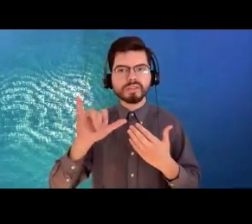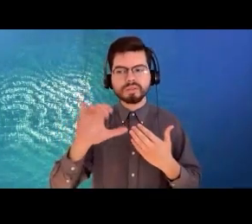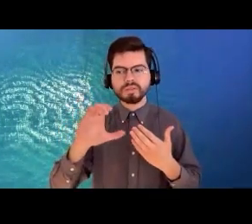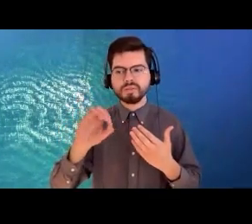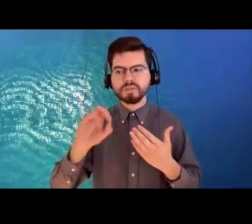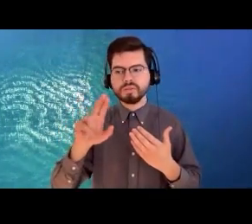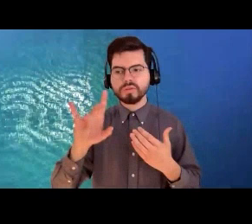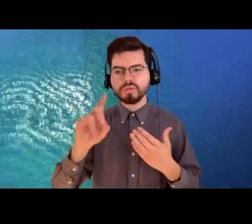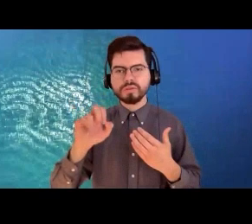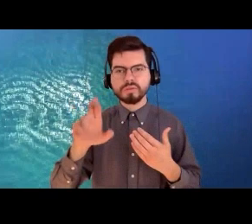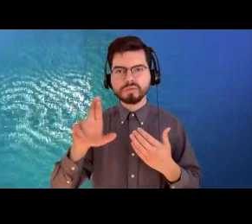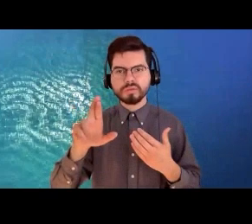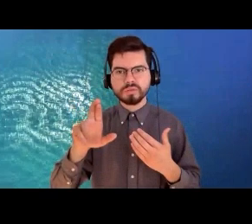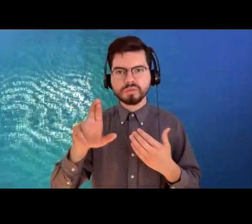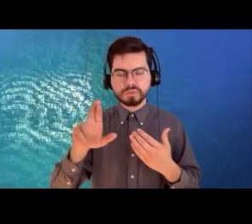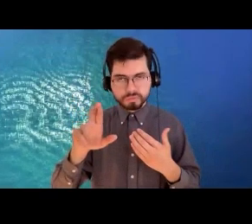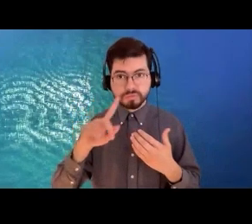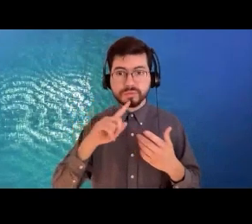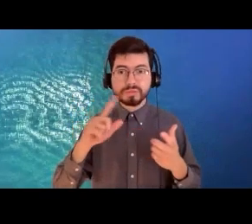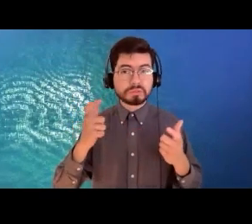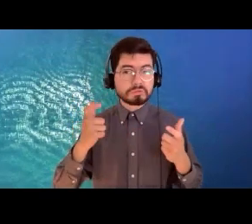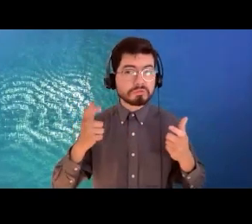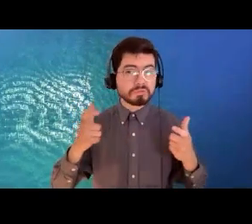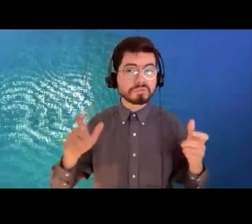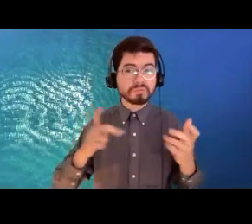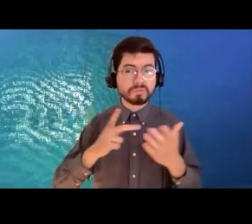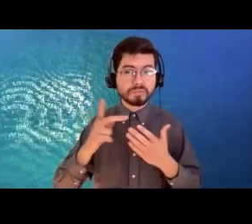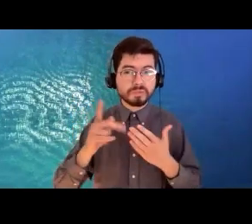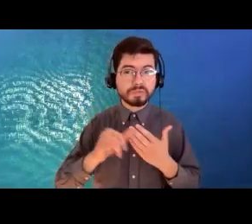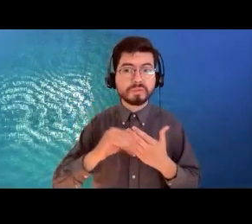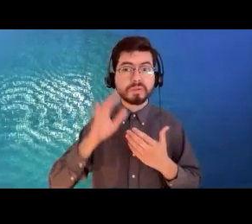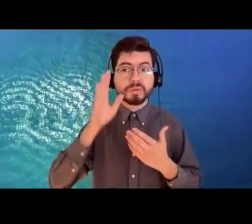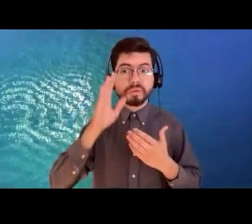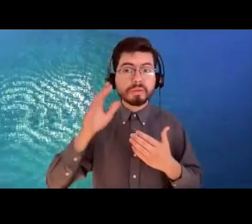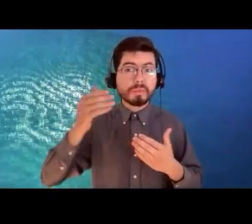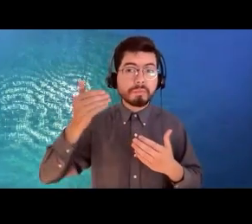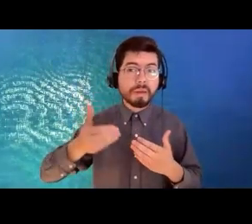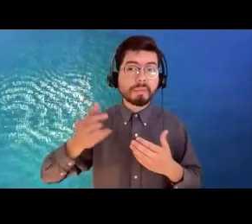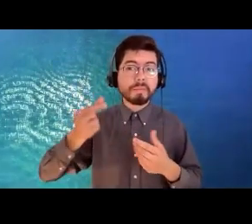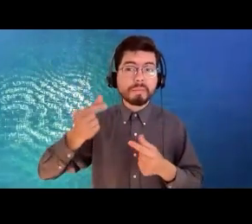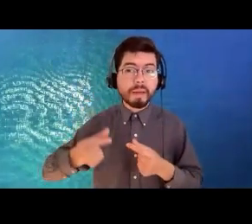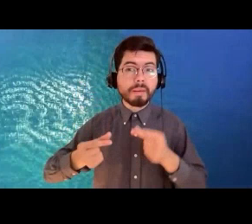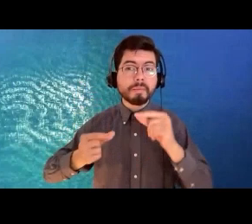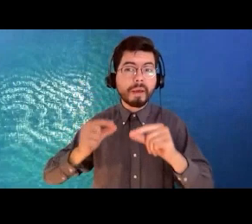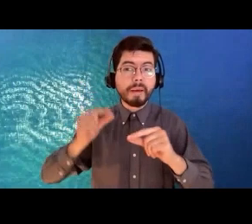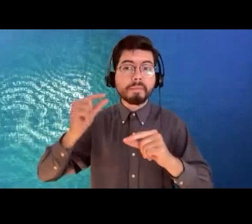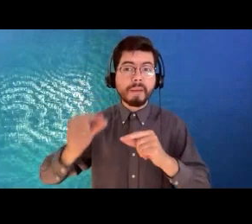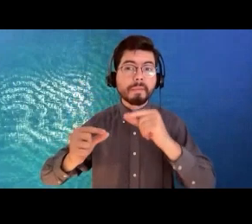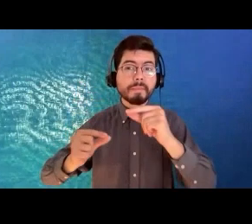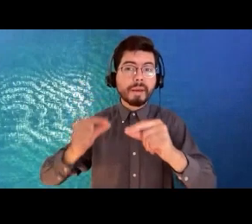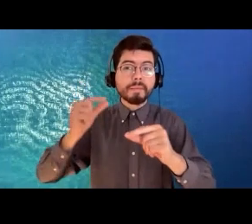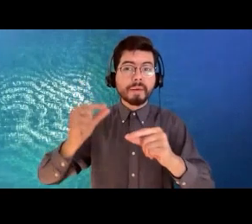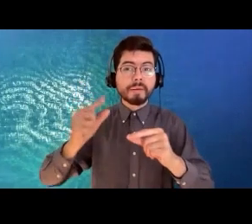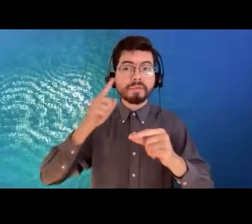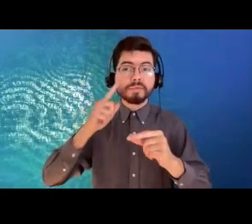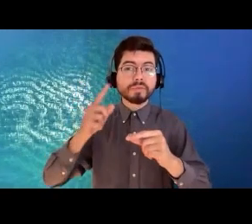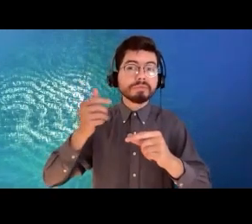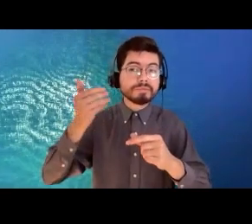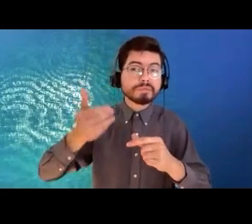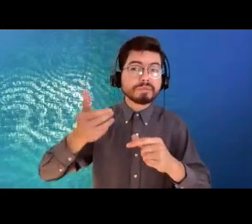Big project, and that will probably be done in phases over decades. But that's a big project that's in the planning